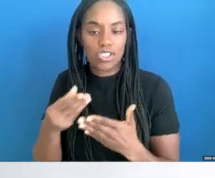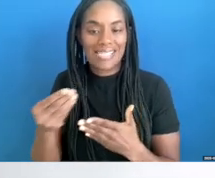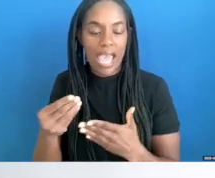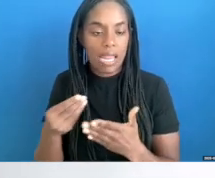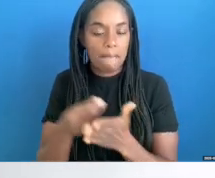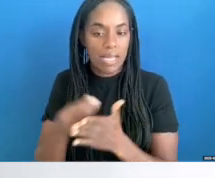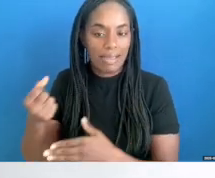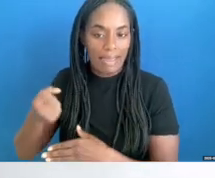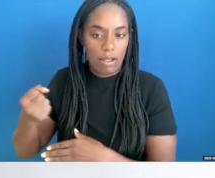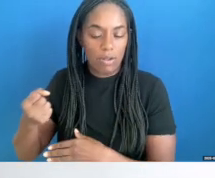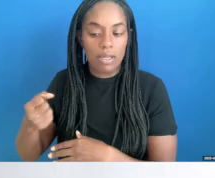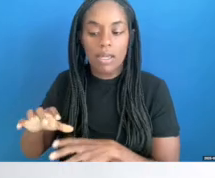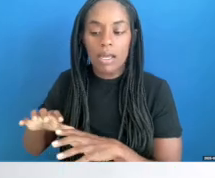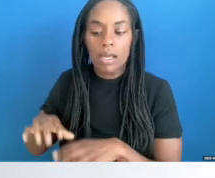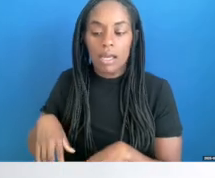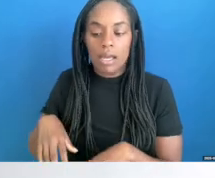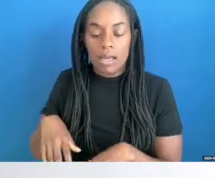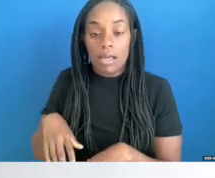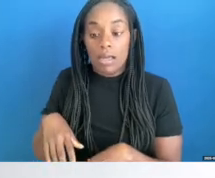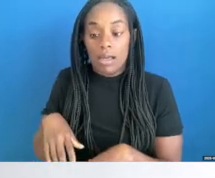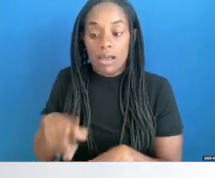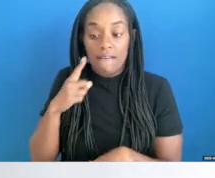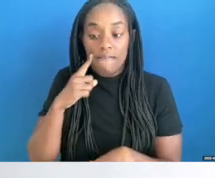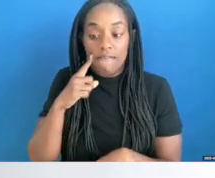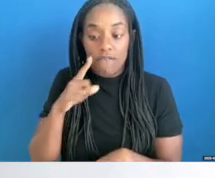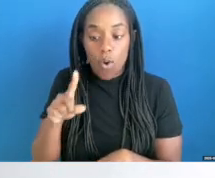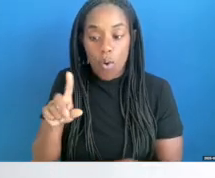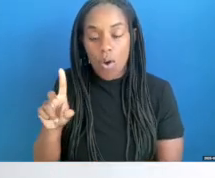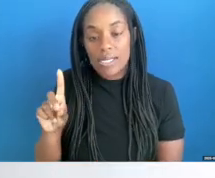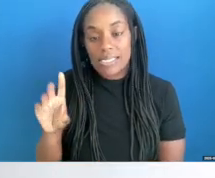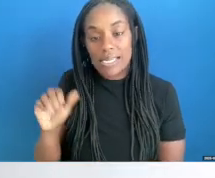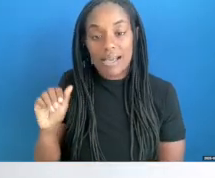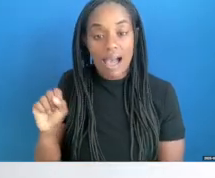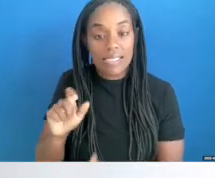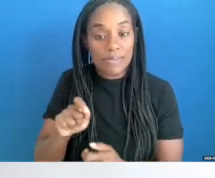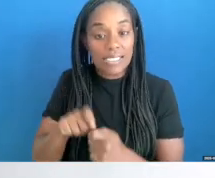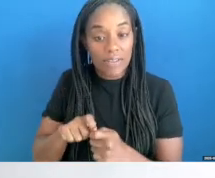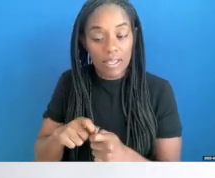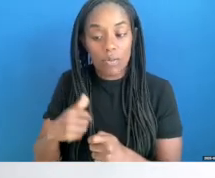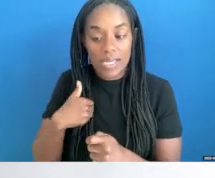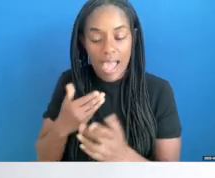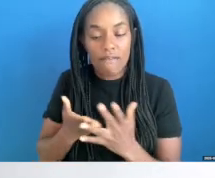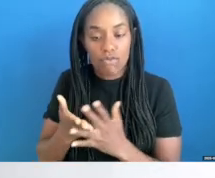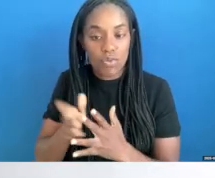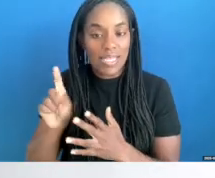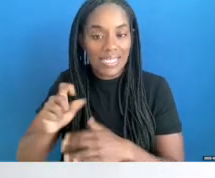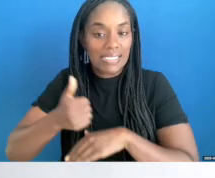Ava had mentioned, so for DCAS specifically, we do have, again, through the needs-based process,